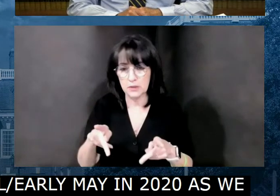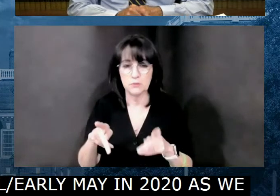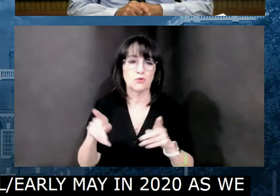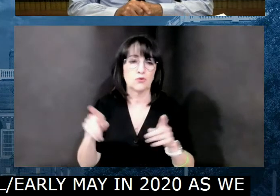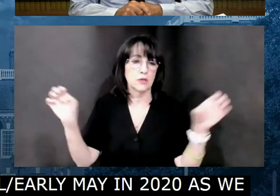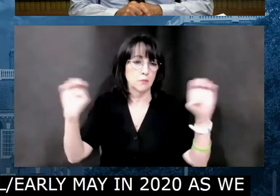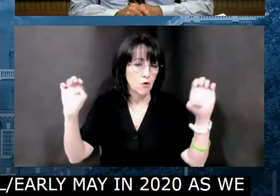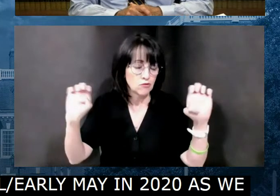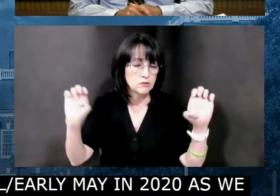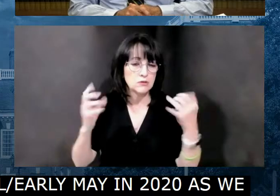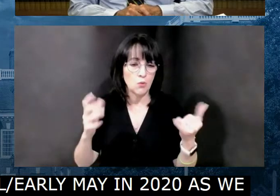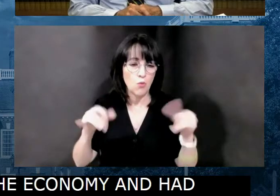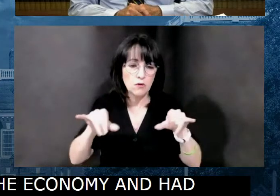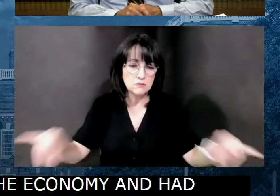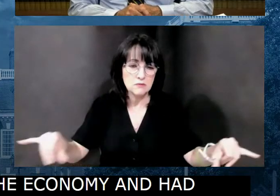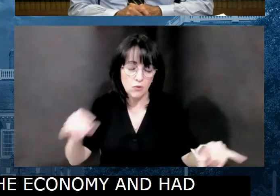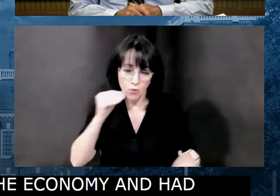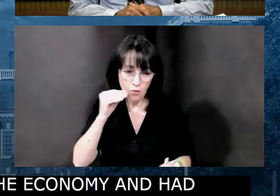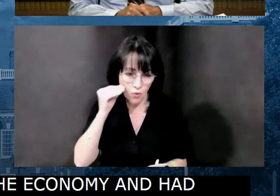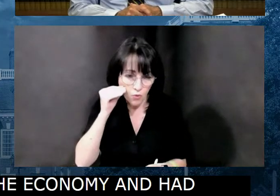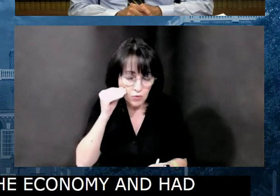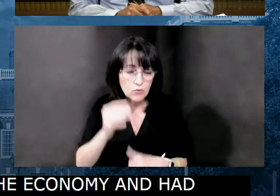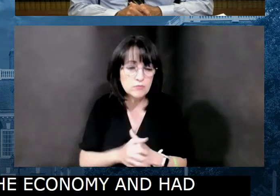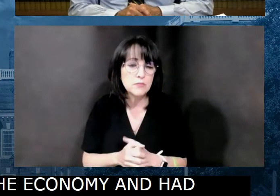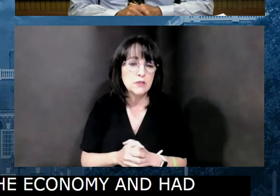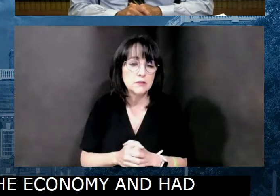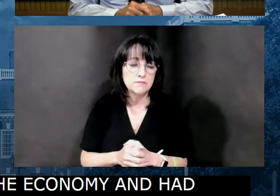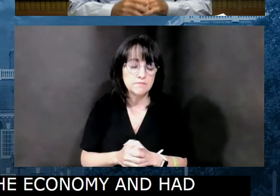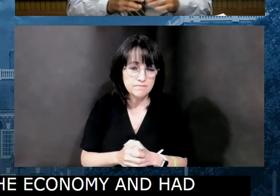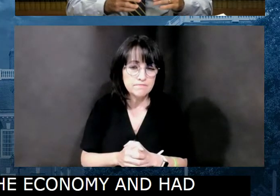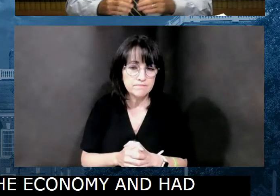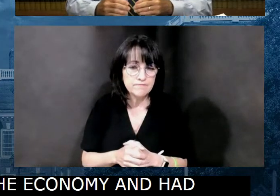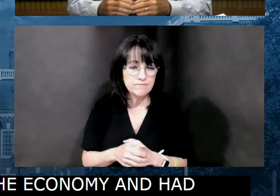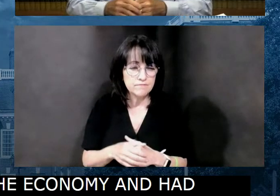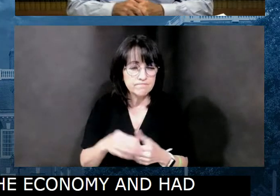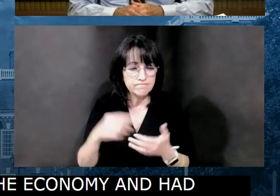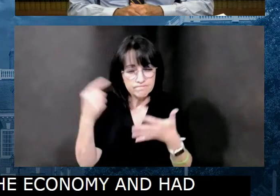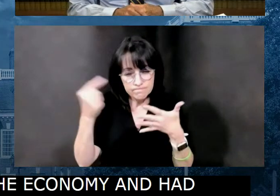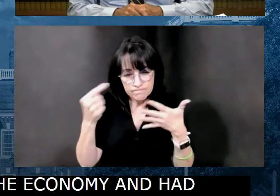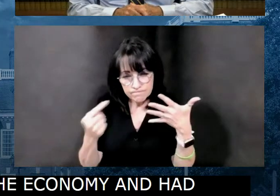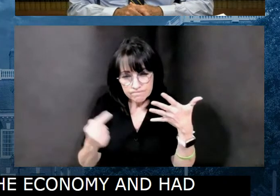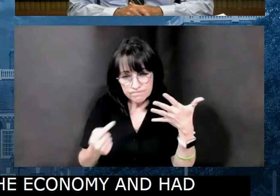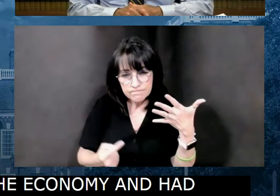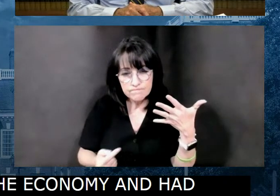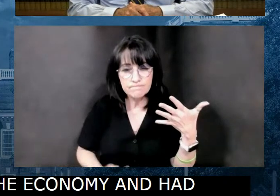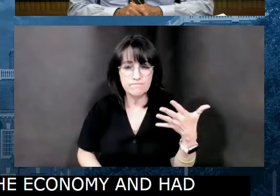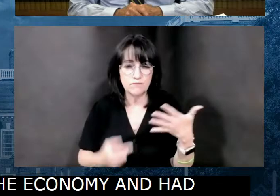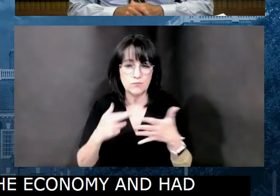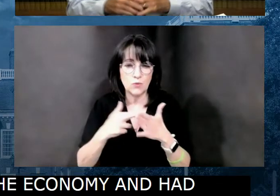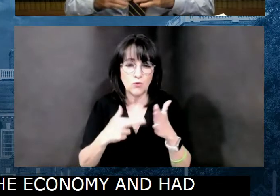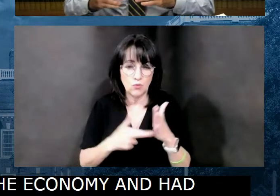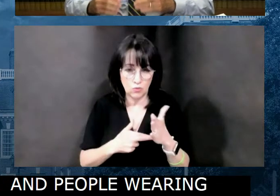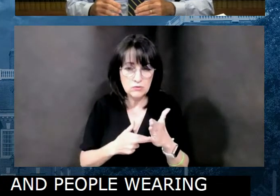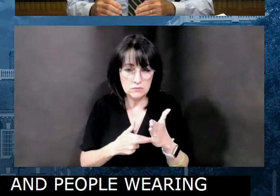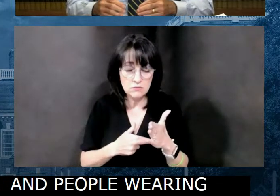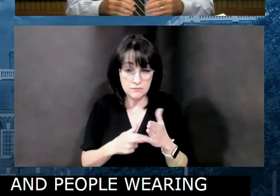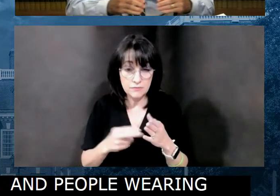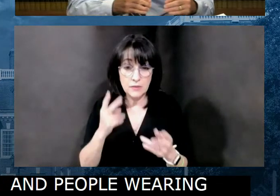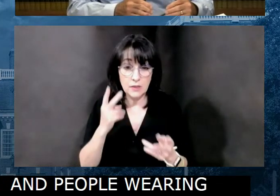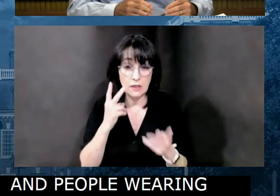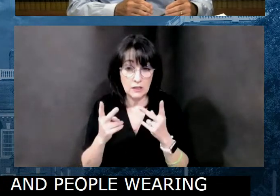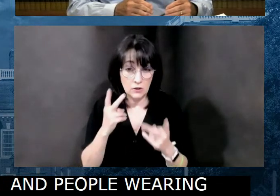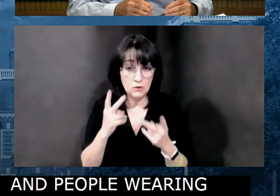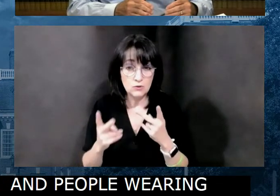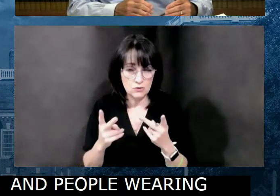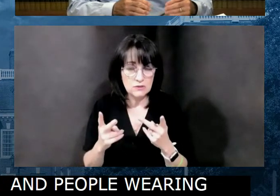wearing masks and all of the mitigation protective measures that we took, you can see the decline in those hospitalizations, which corresponded